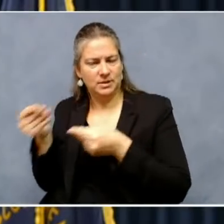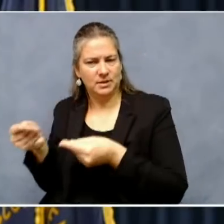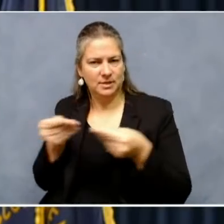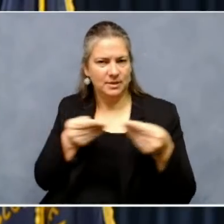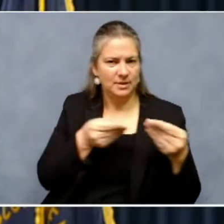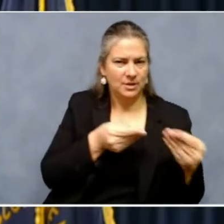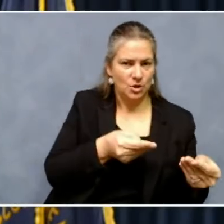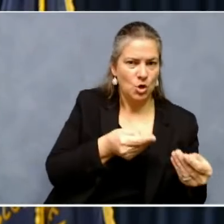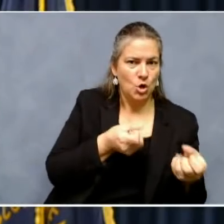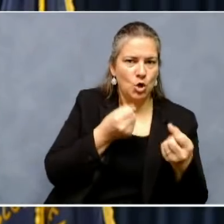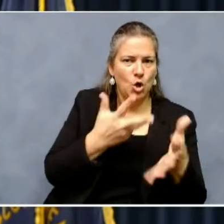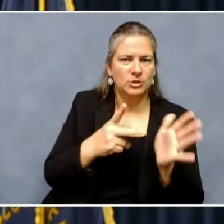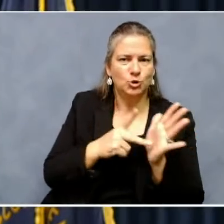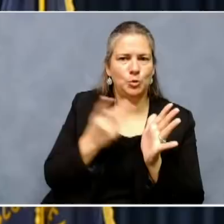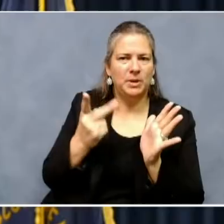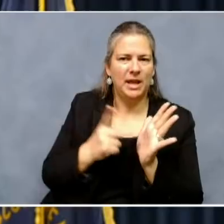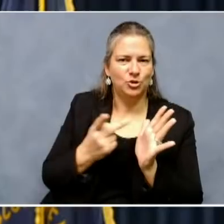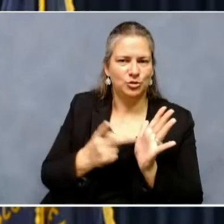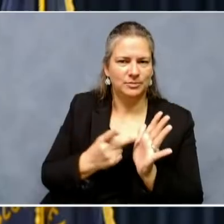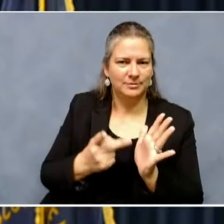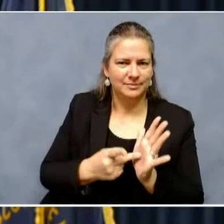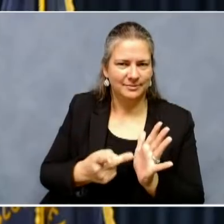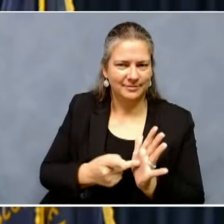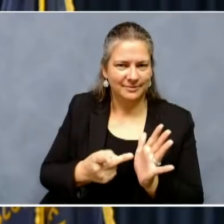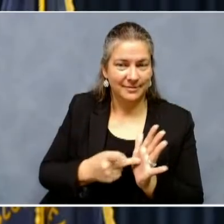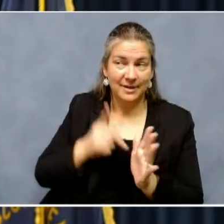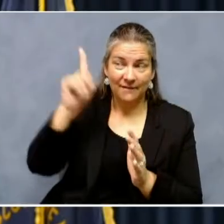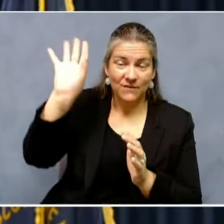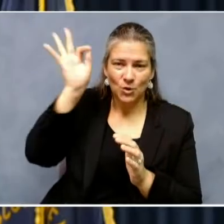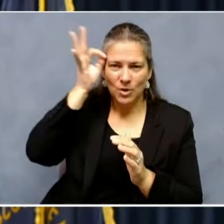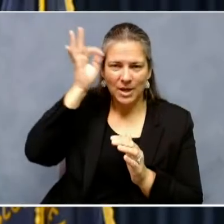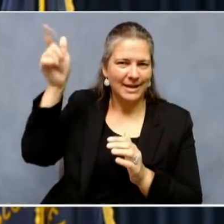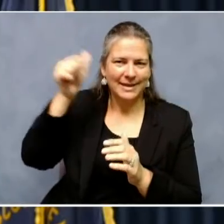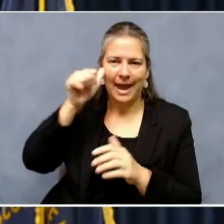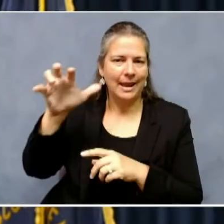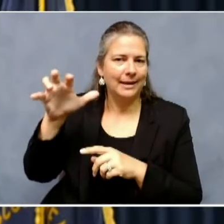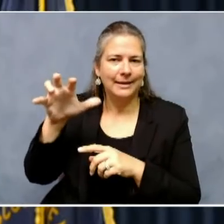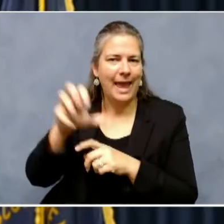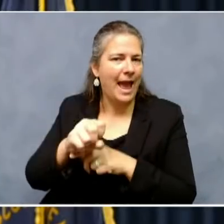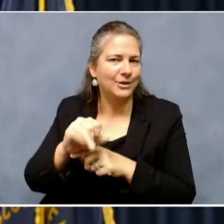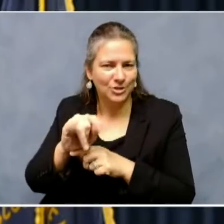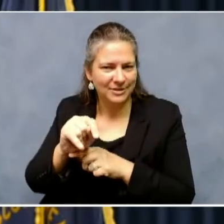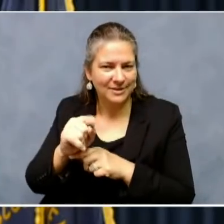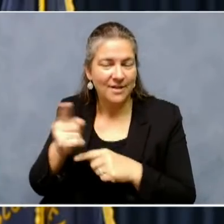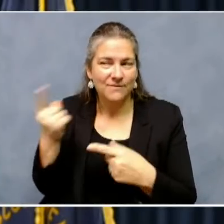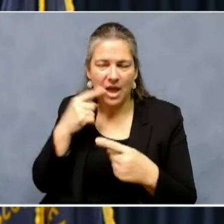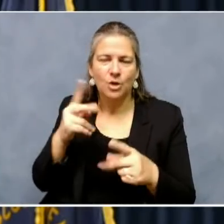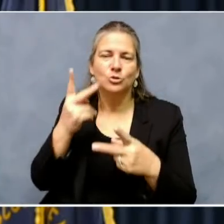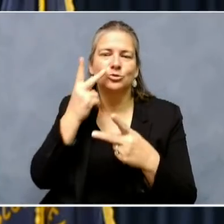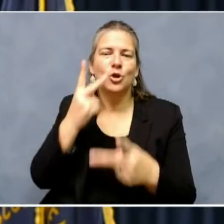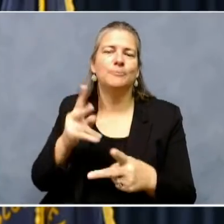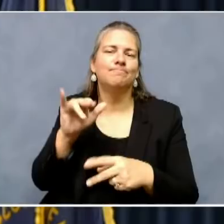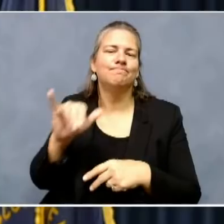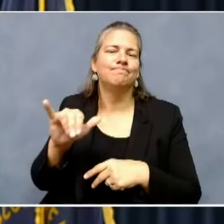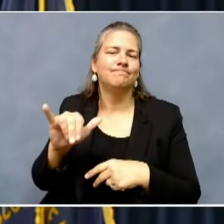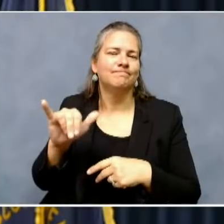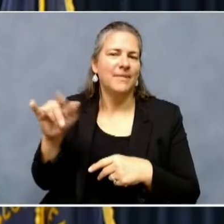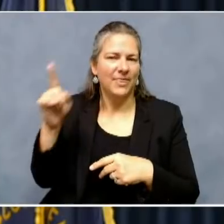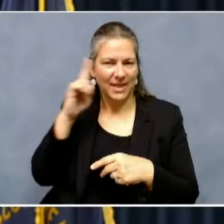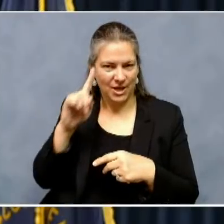in the federal system. What we think that could mean is up to a couple 100,000 first